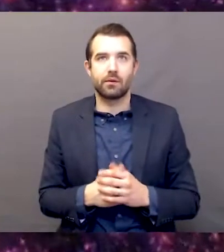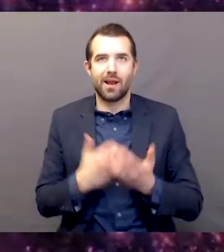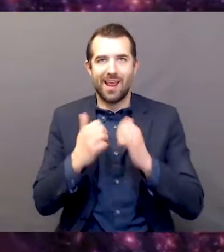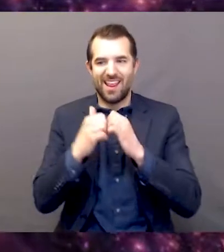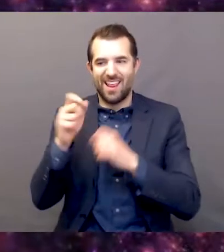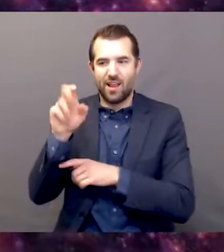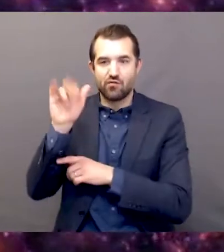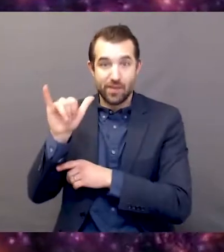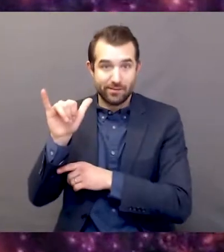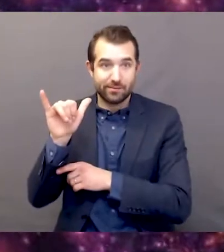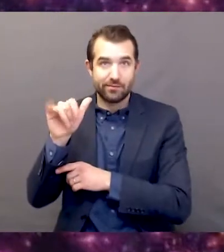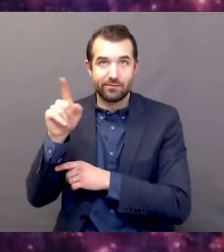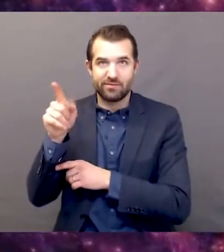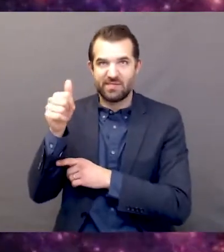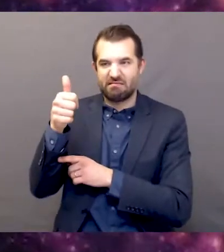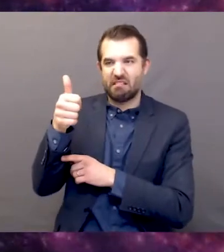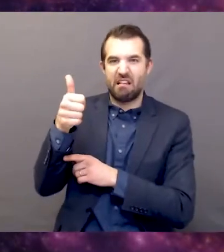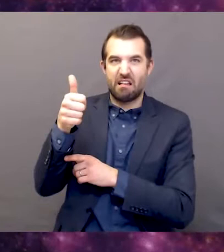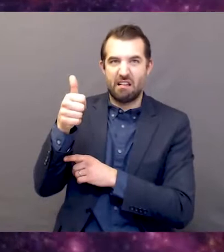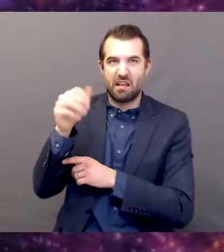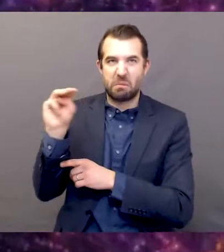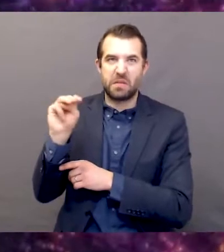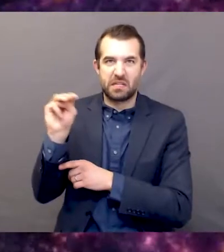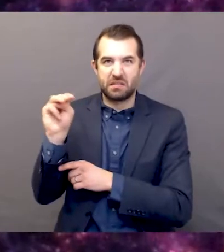X-ray detectors, is about 10 meters, quite large.